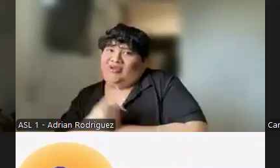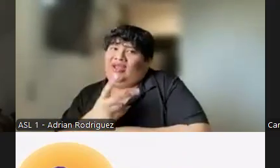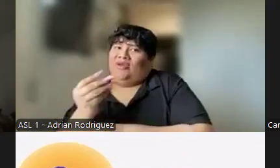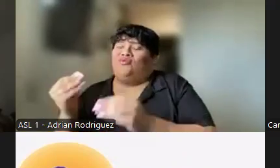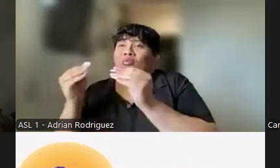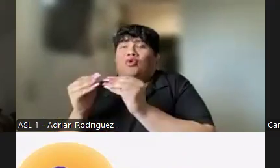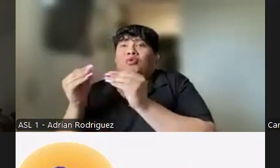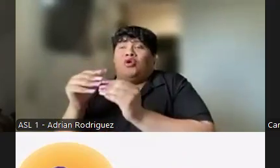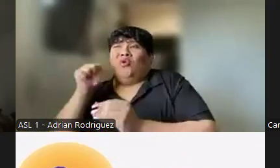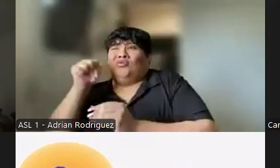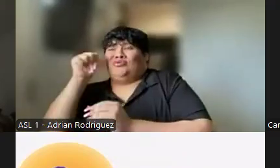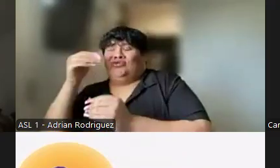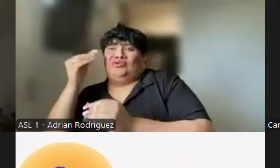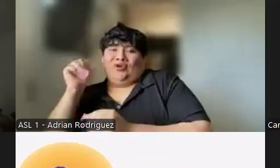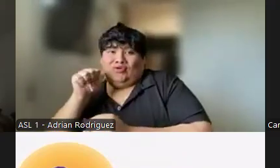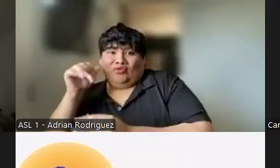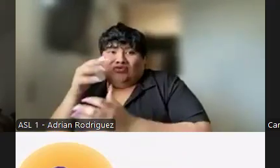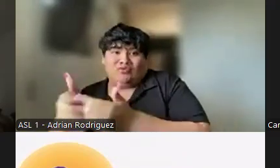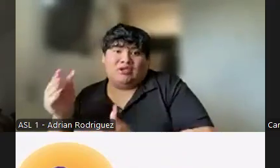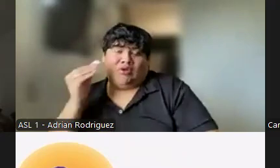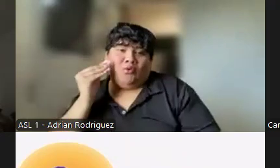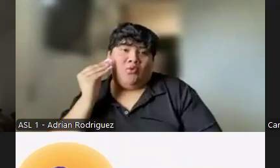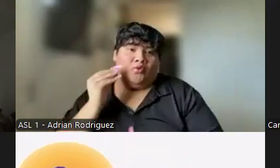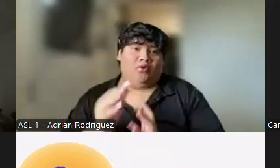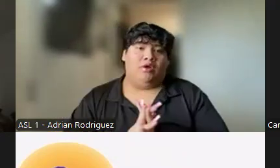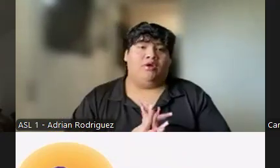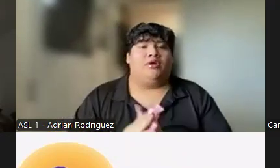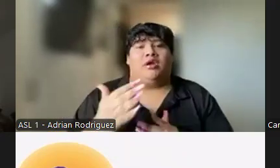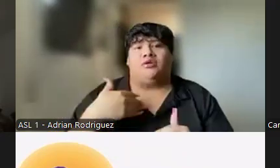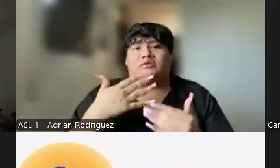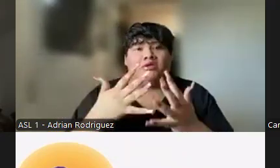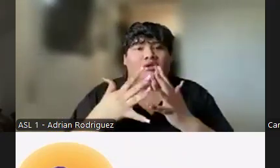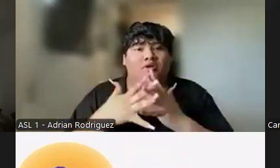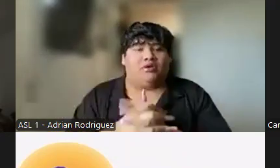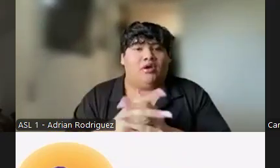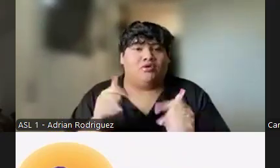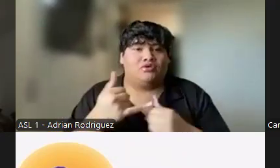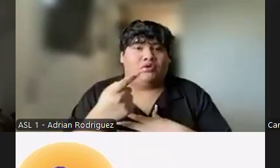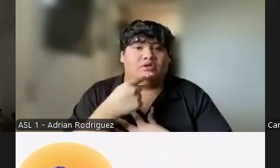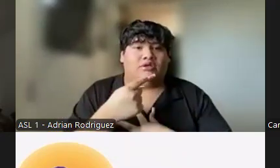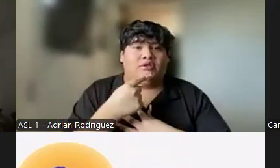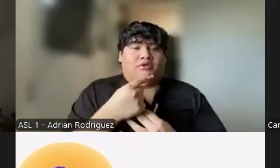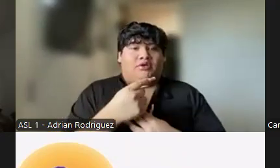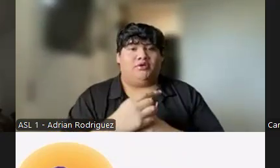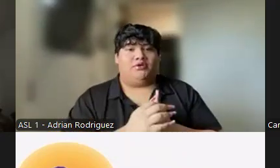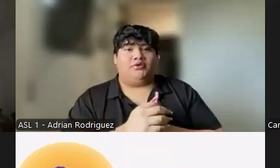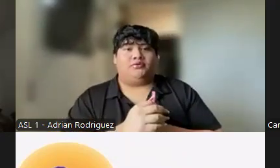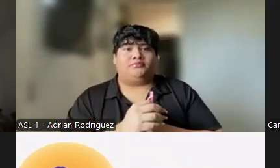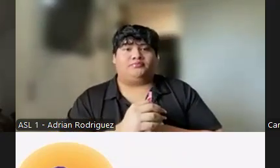older adults losing their housing. And I appreciate it. I know there's another question here. This is more